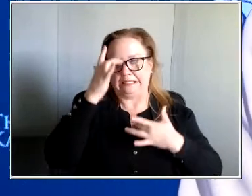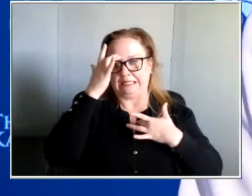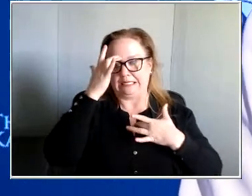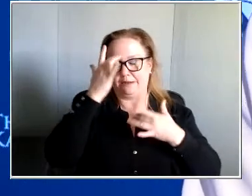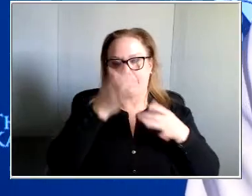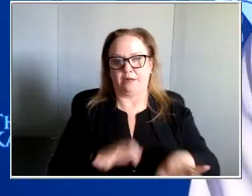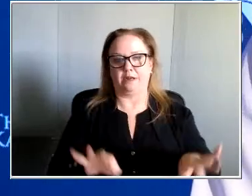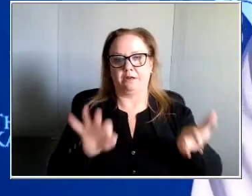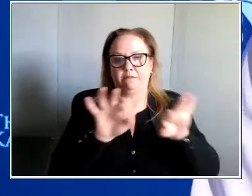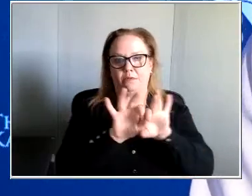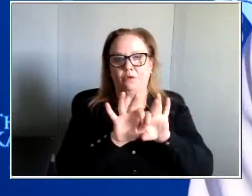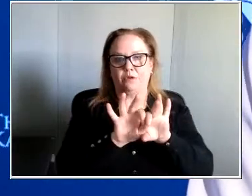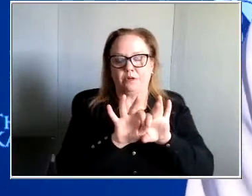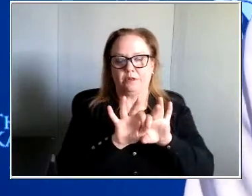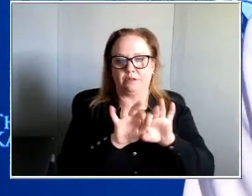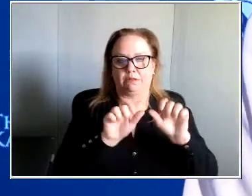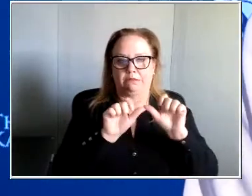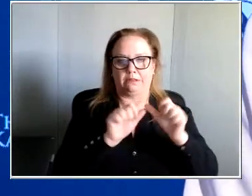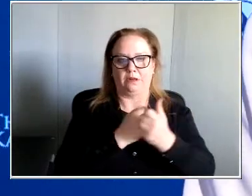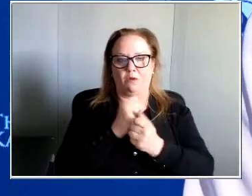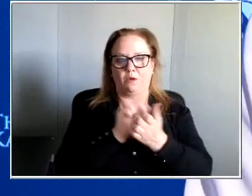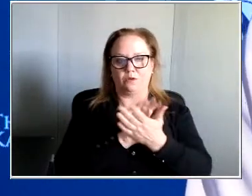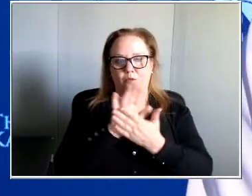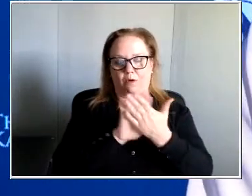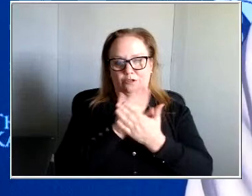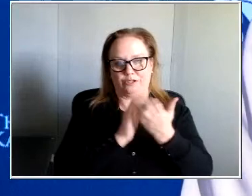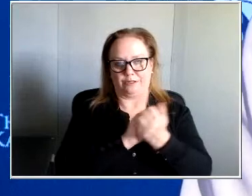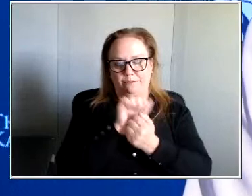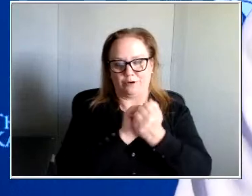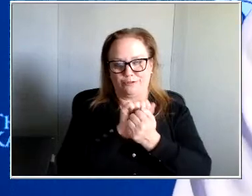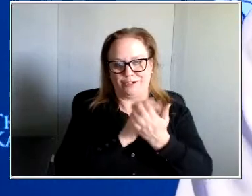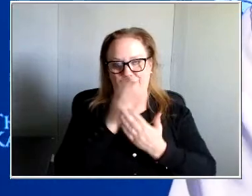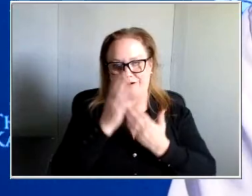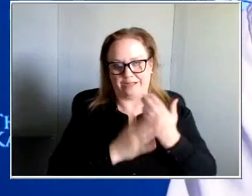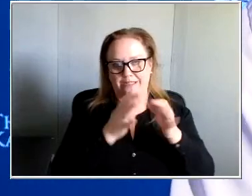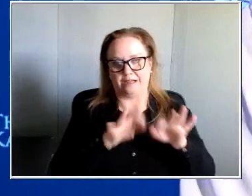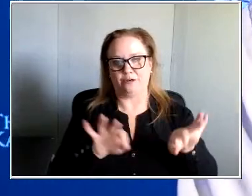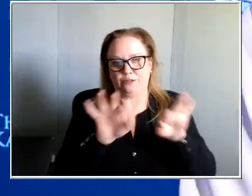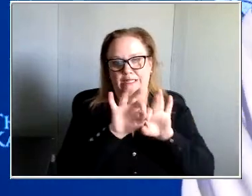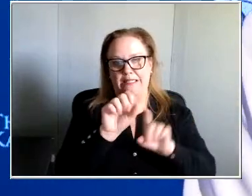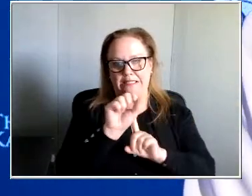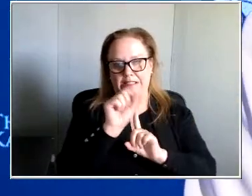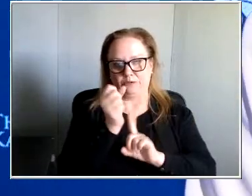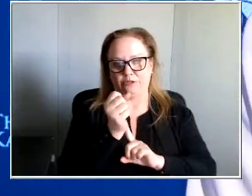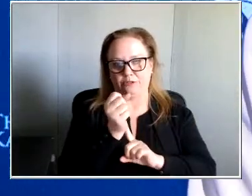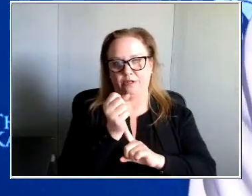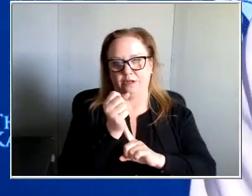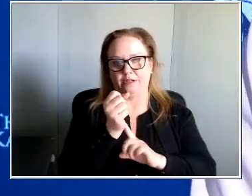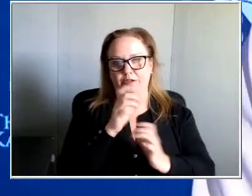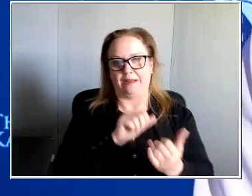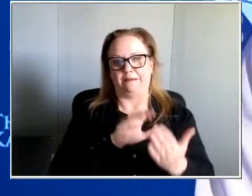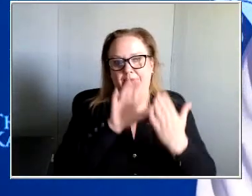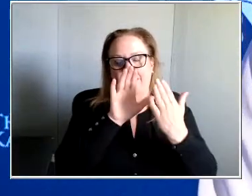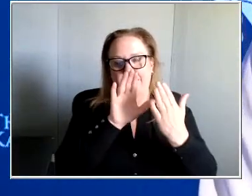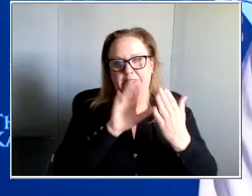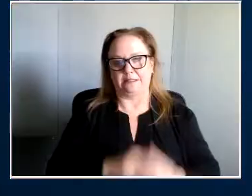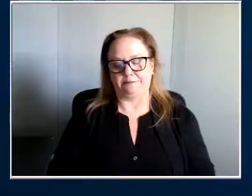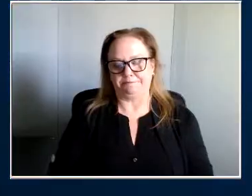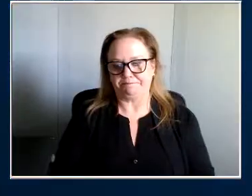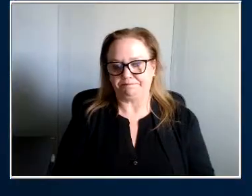be vigilant in hand hygiene as well, and understanding those situations that you may be going into that may put you at higher